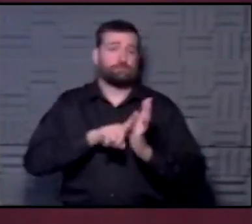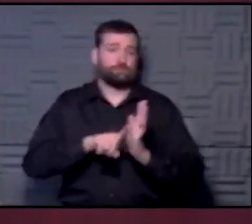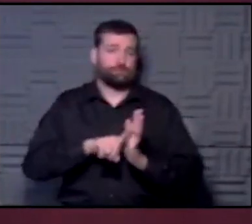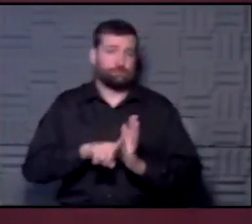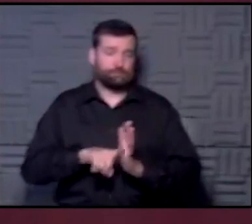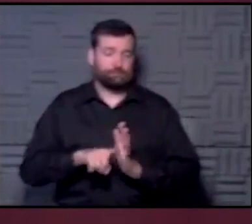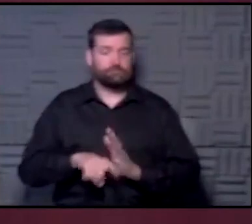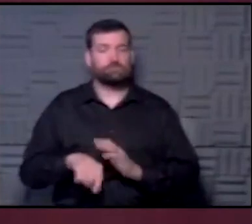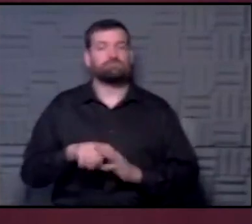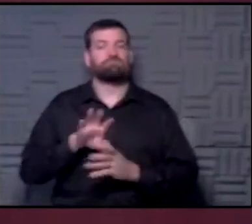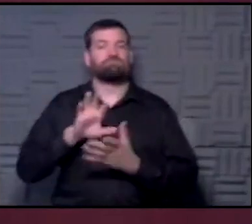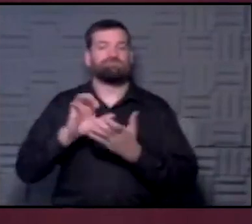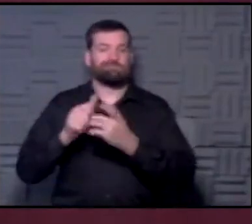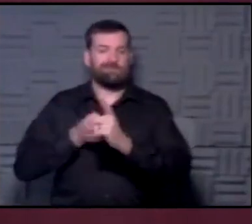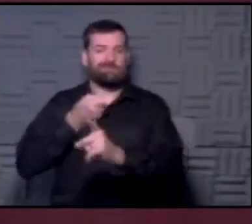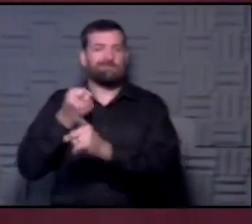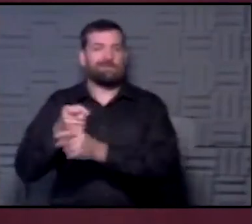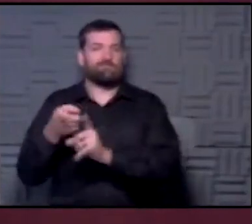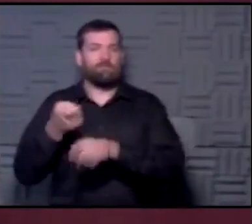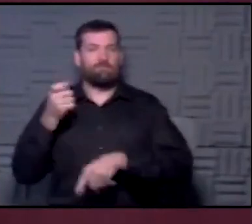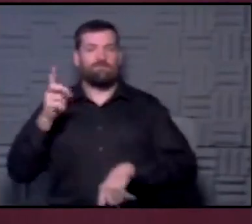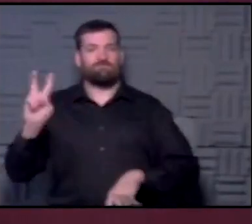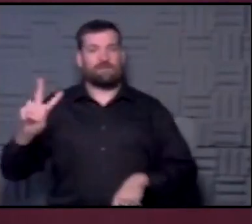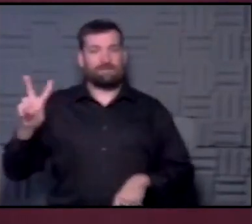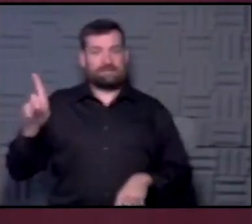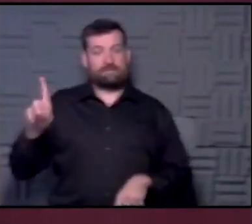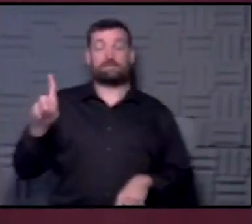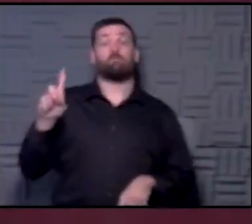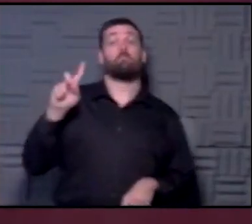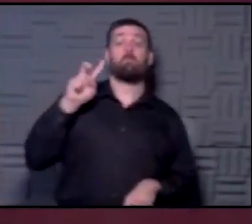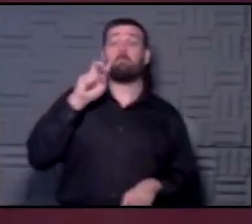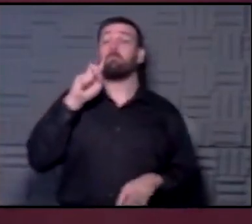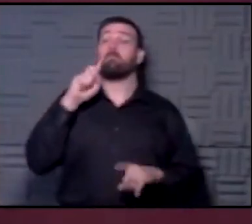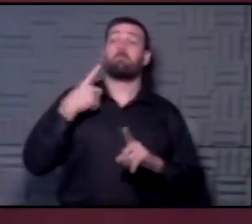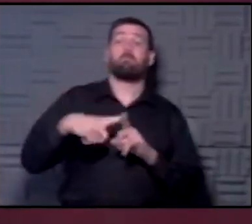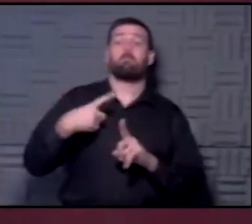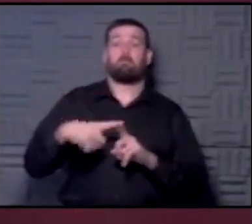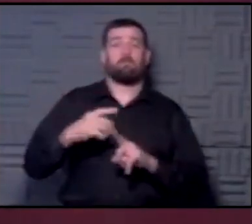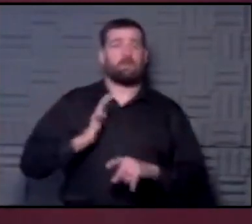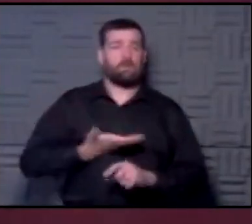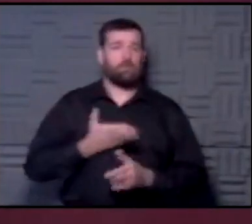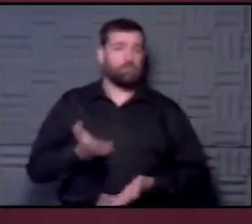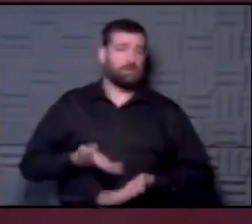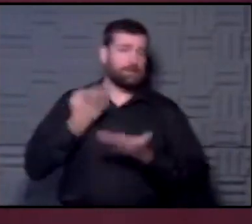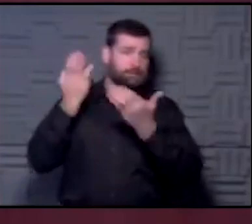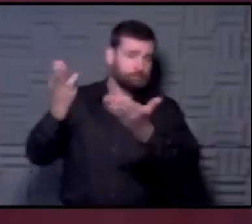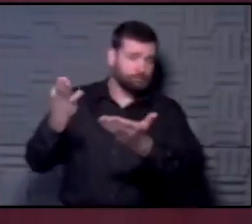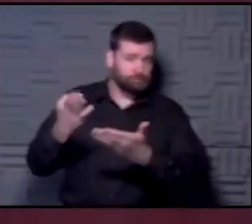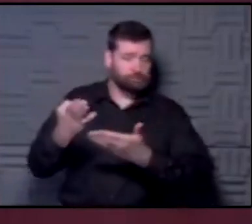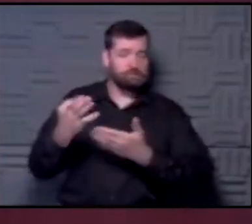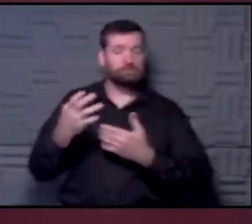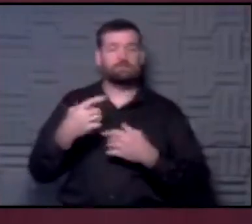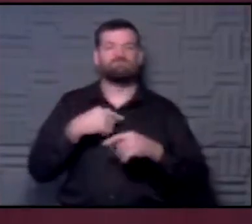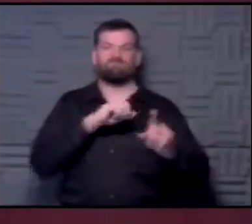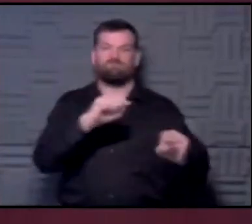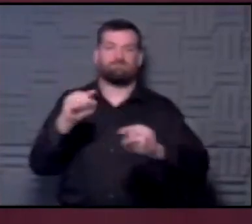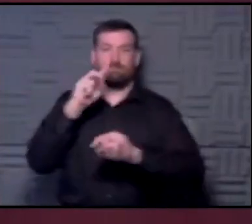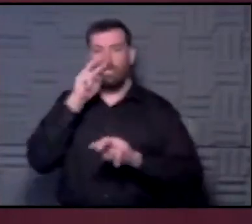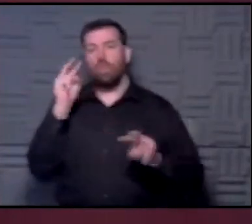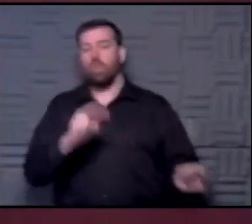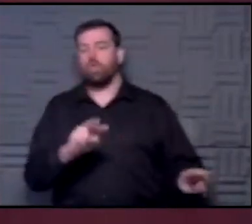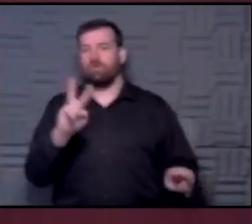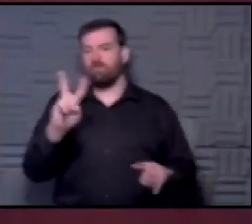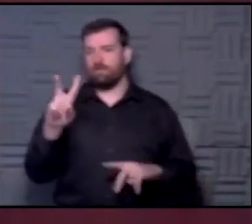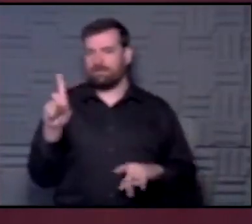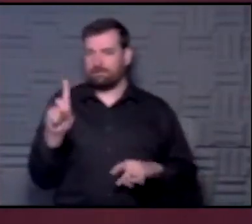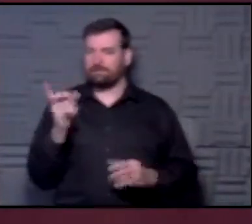the effects of vitamin D being promising. So in our recommendations, when I do cover those units, we definitely look at their vitamin D status